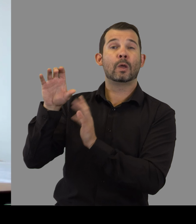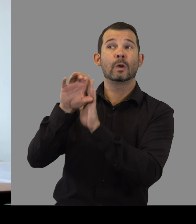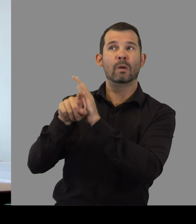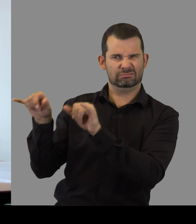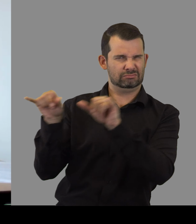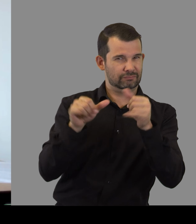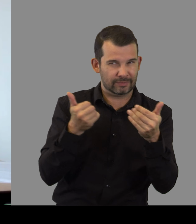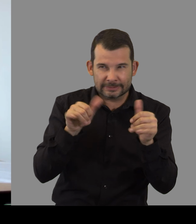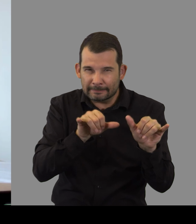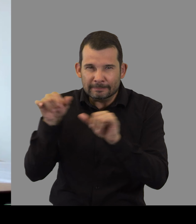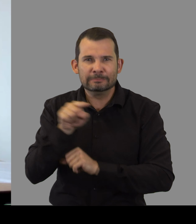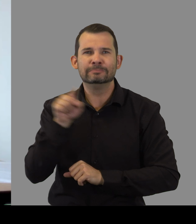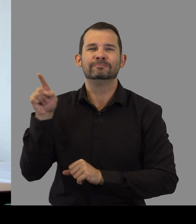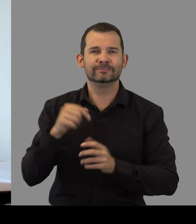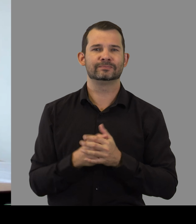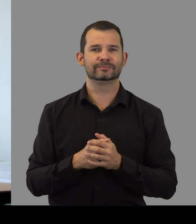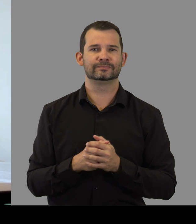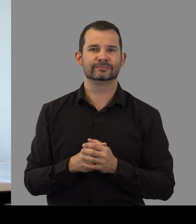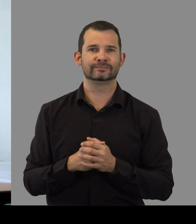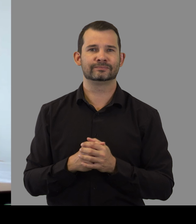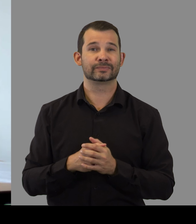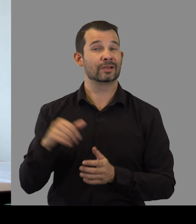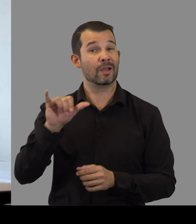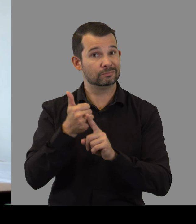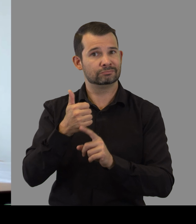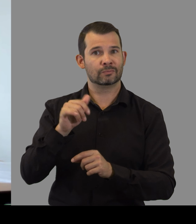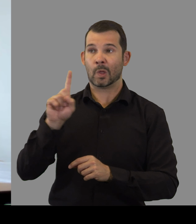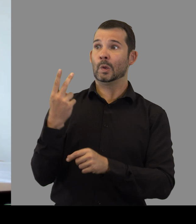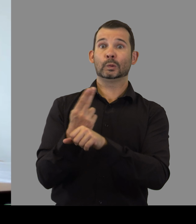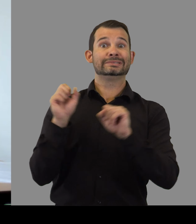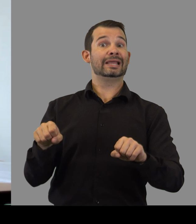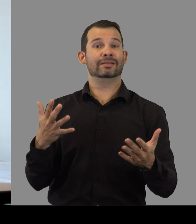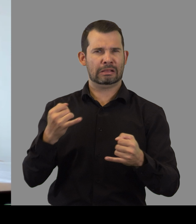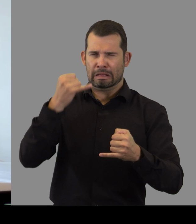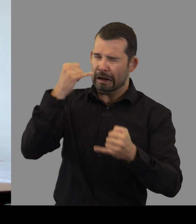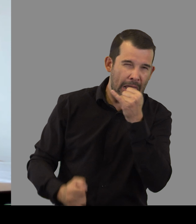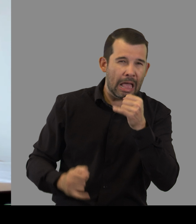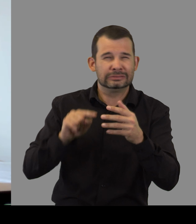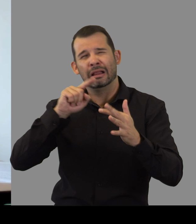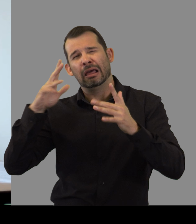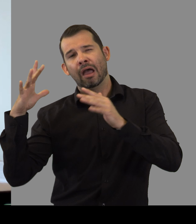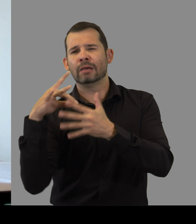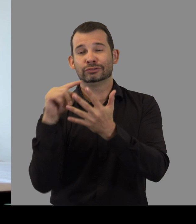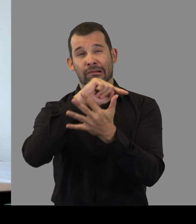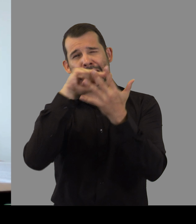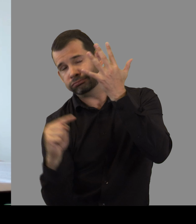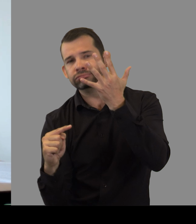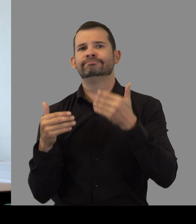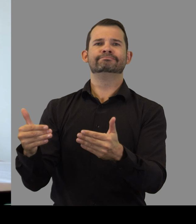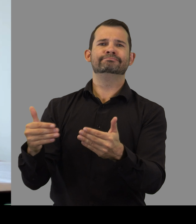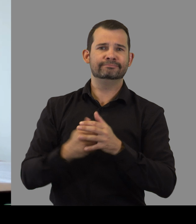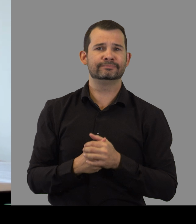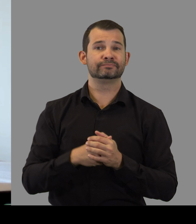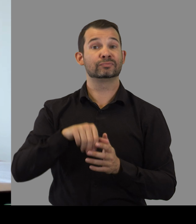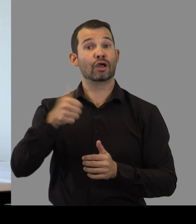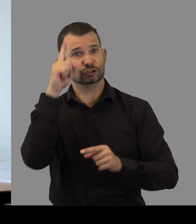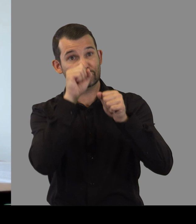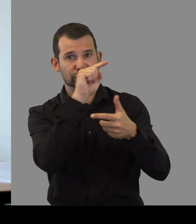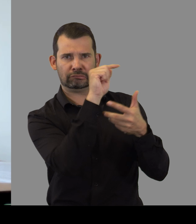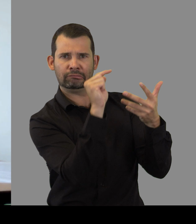similar to what is currently stated in the criminal code. Also, it can only be used as a last resort option available.